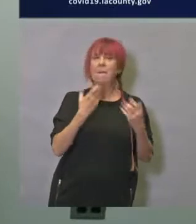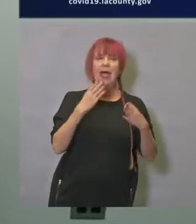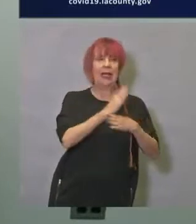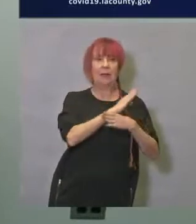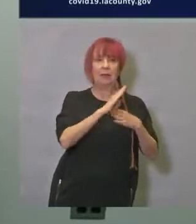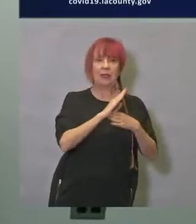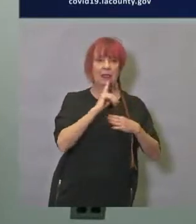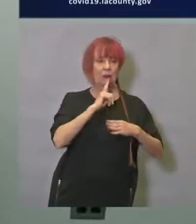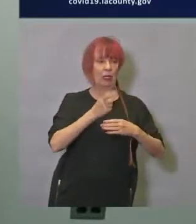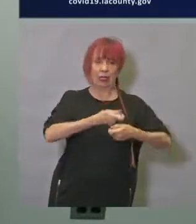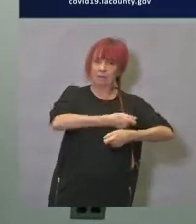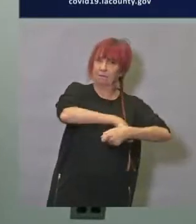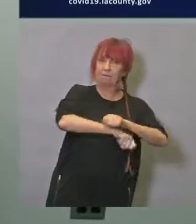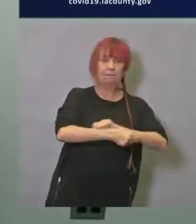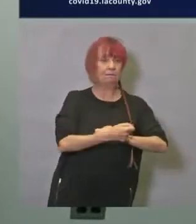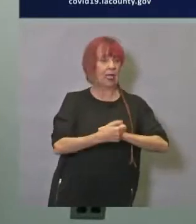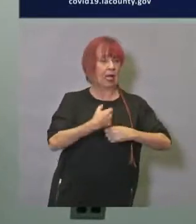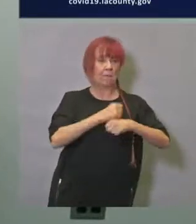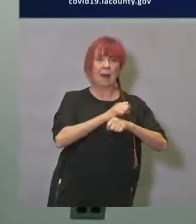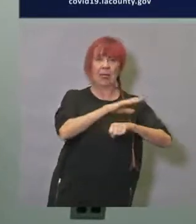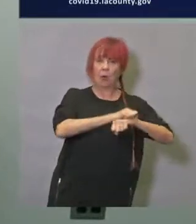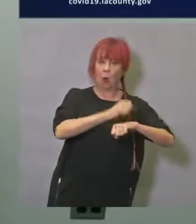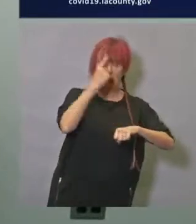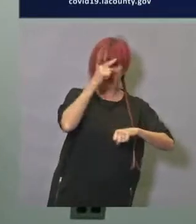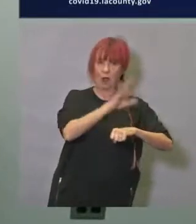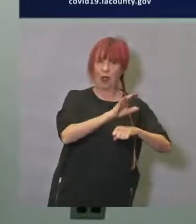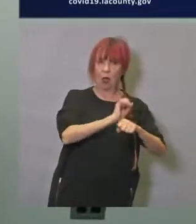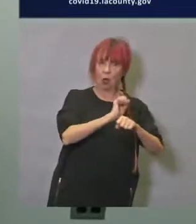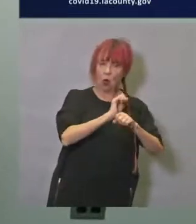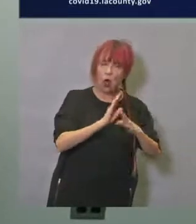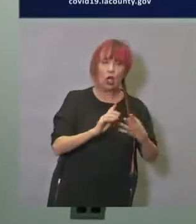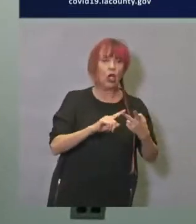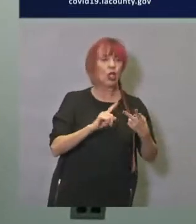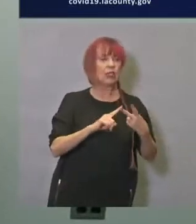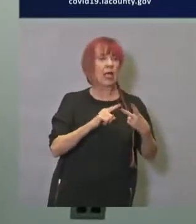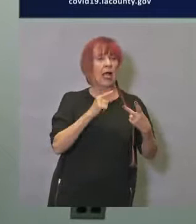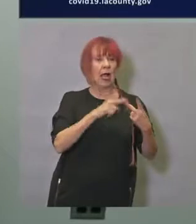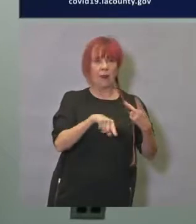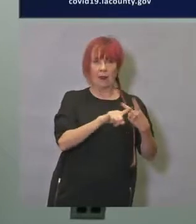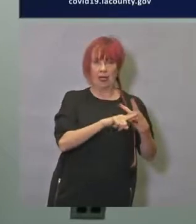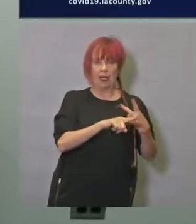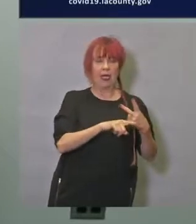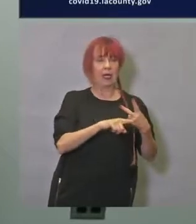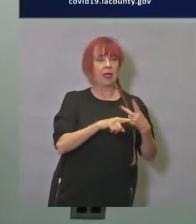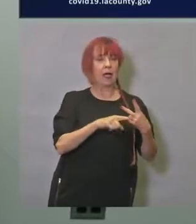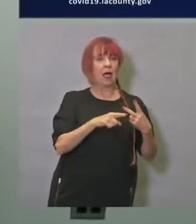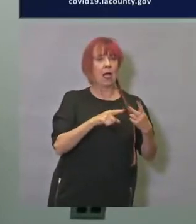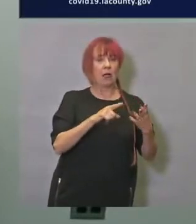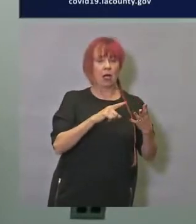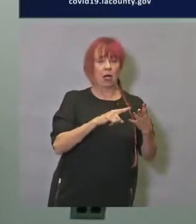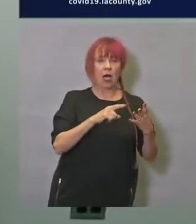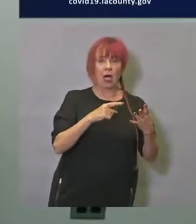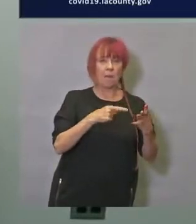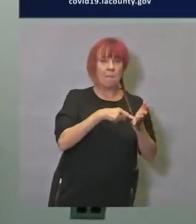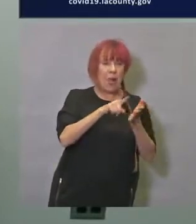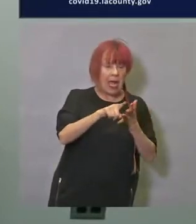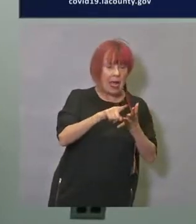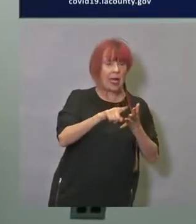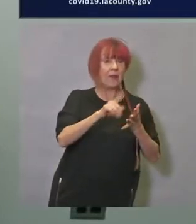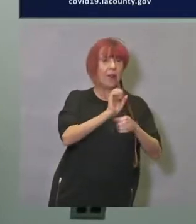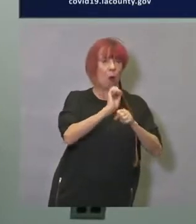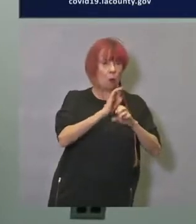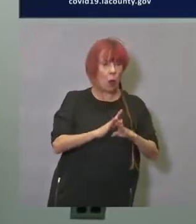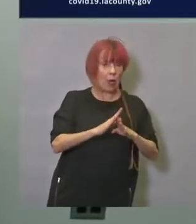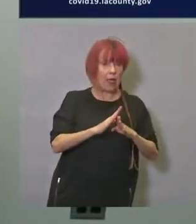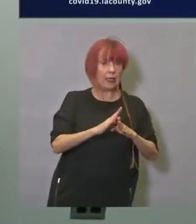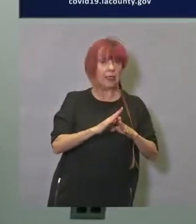really step up, making appointments for their employees, making sure that their employees have paid time off to go and get